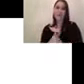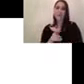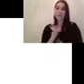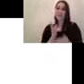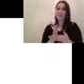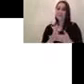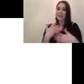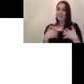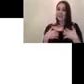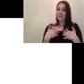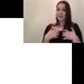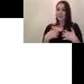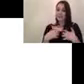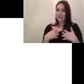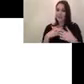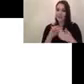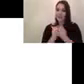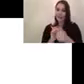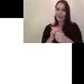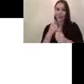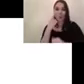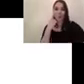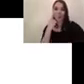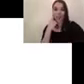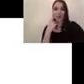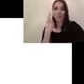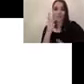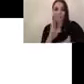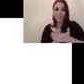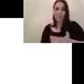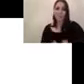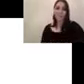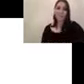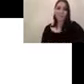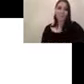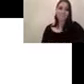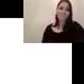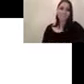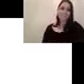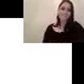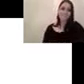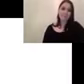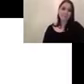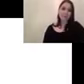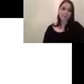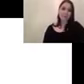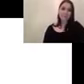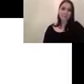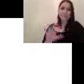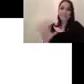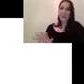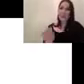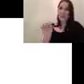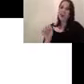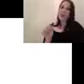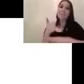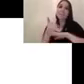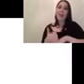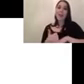we are looking at it at the moment. So the anchor-based methods is actually quite